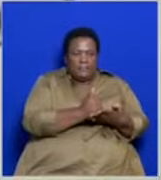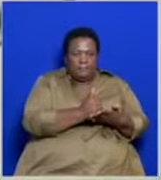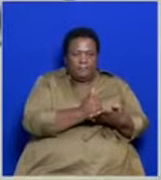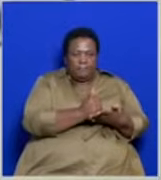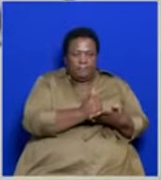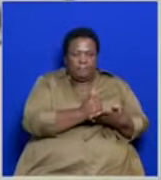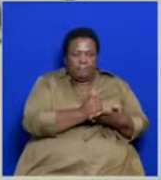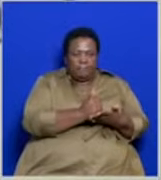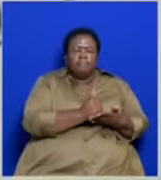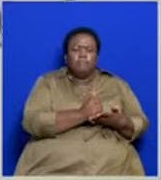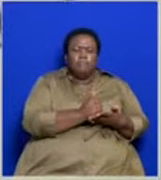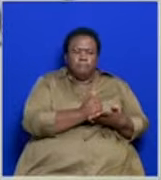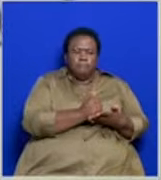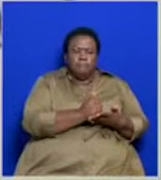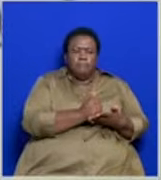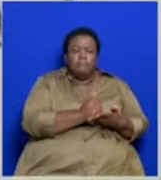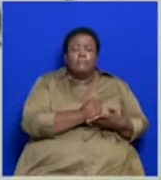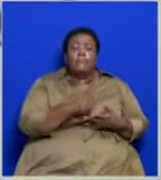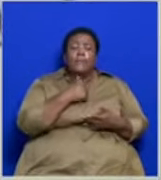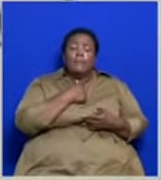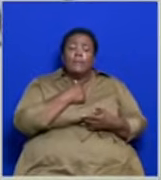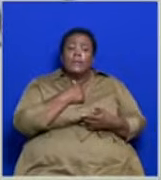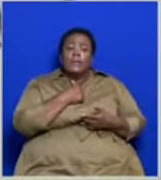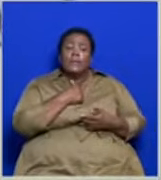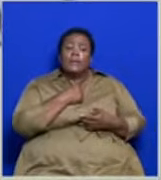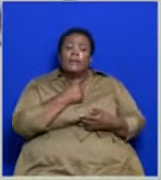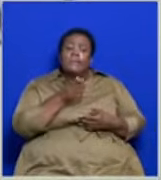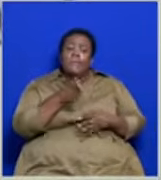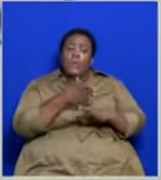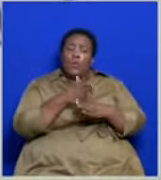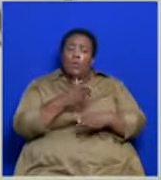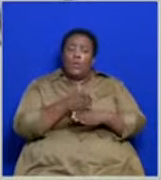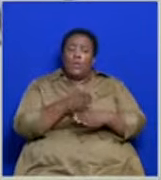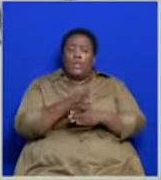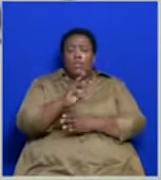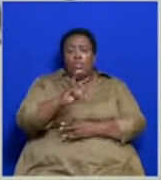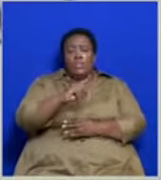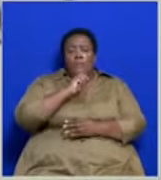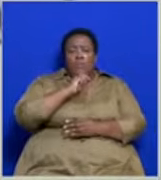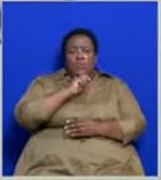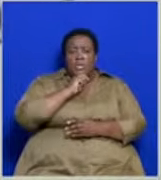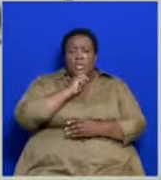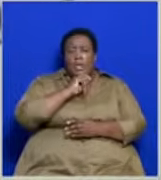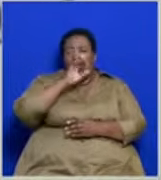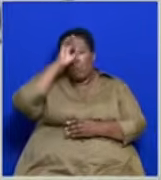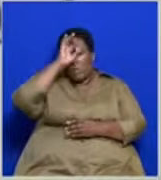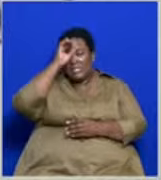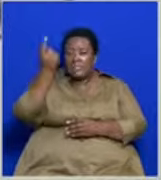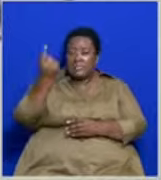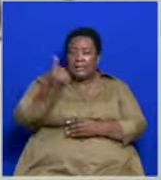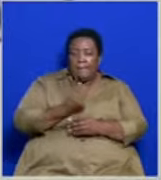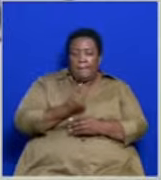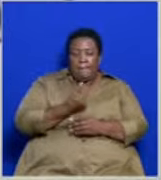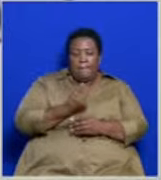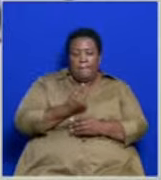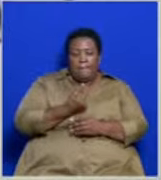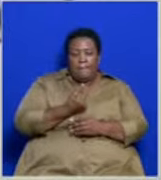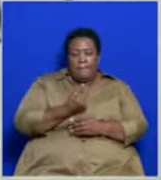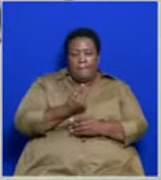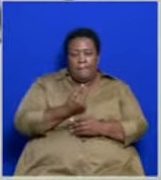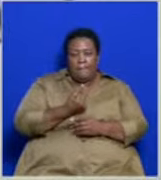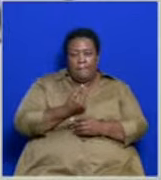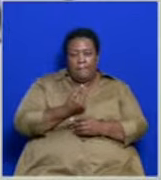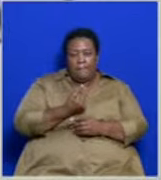I was at work on Thursday early morning when a police officer and I was